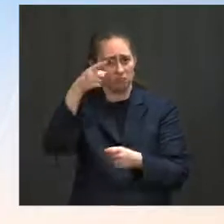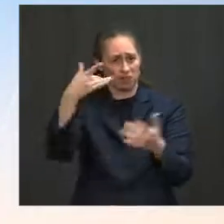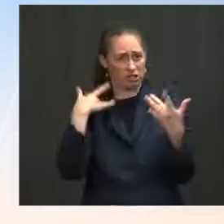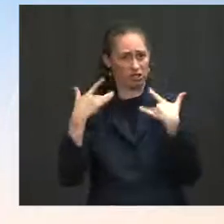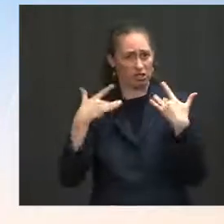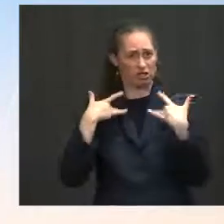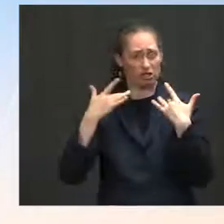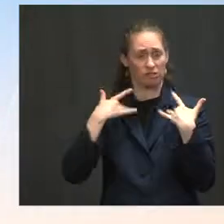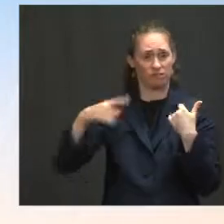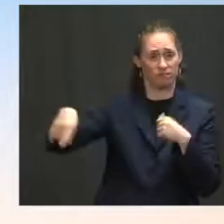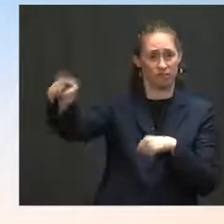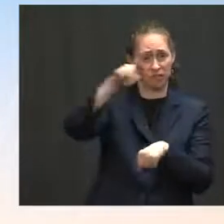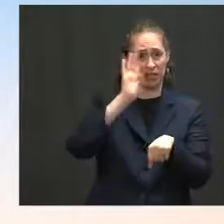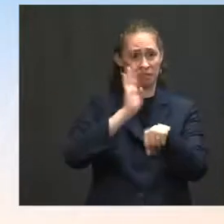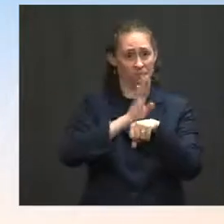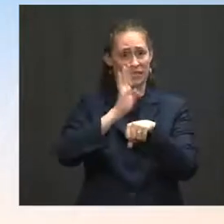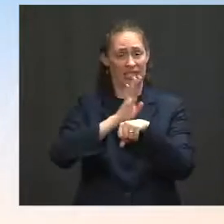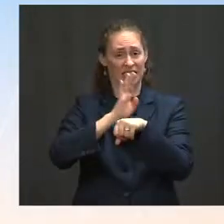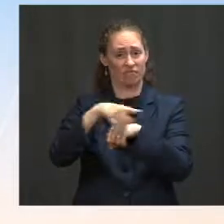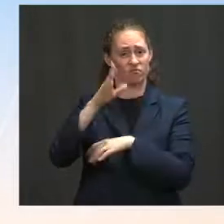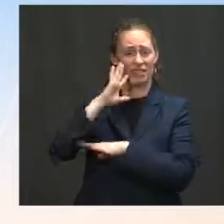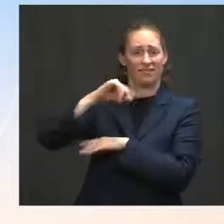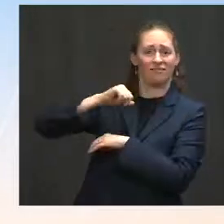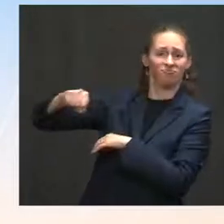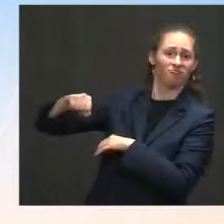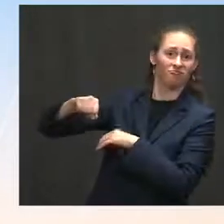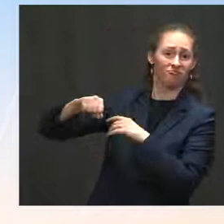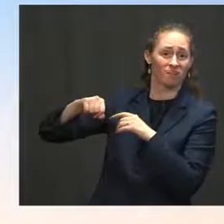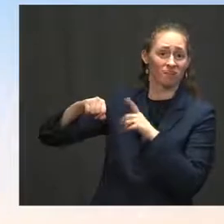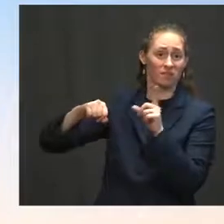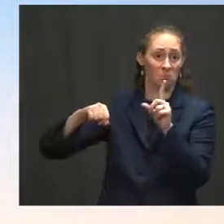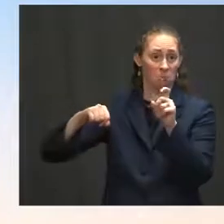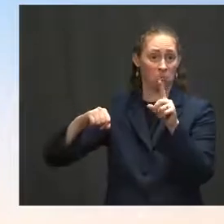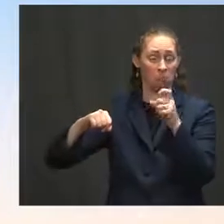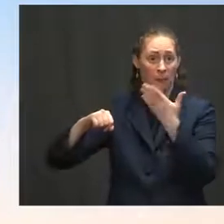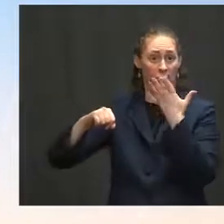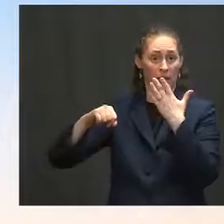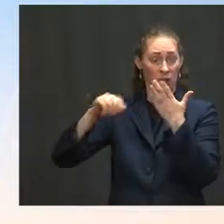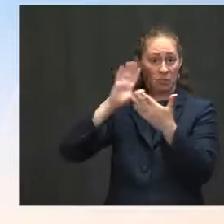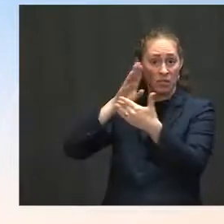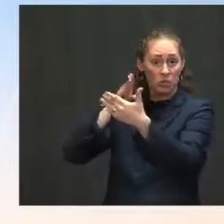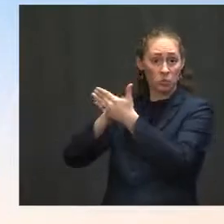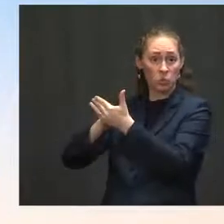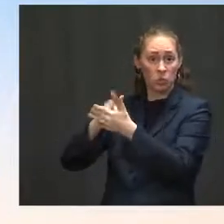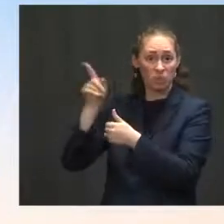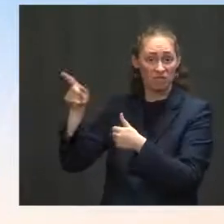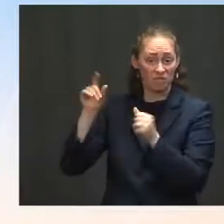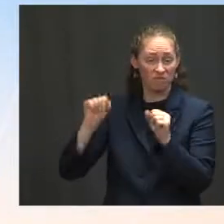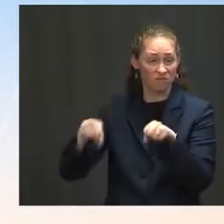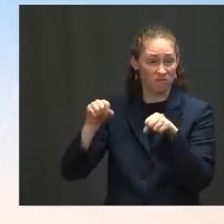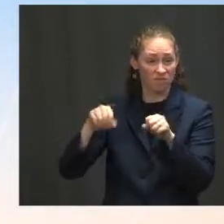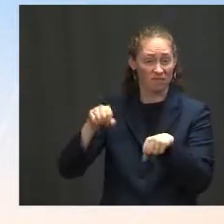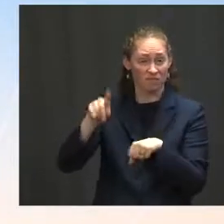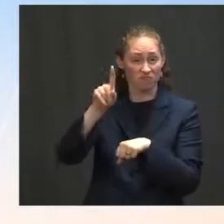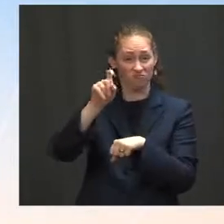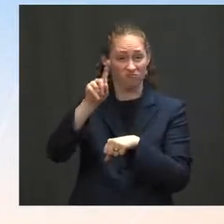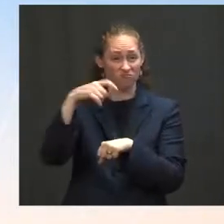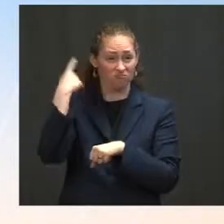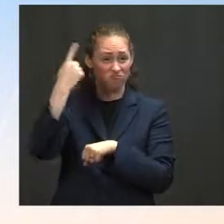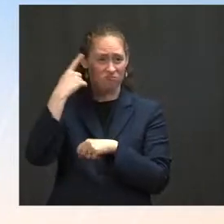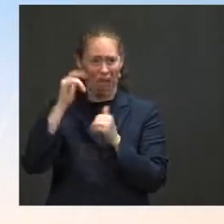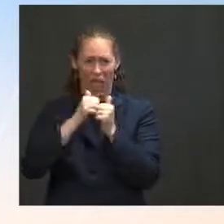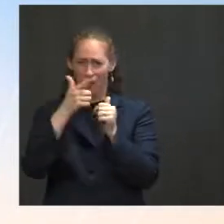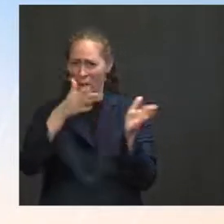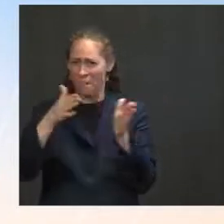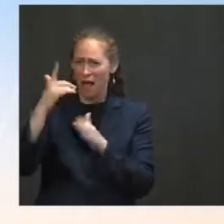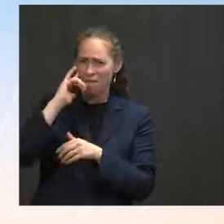will try to push back on this, that there will likely be lawsuits and all kinds of other things that could bog down this? And how are you planning to respond